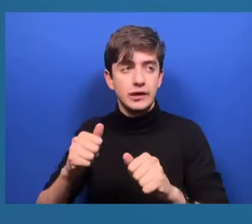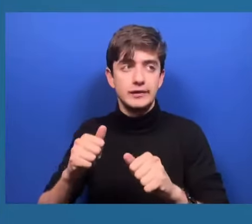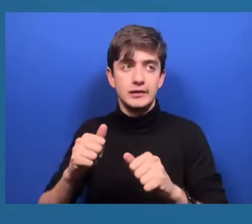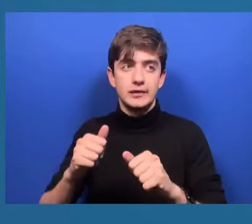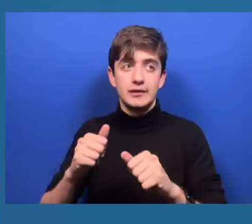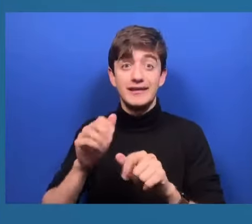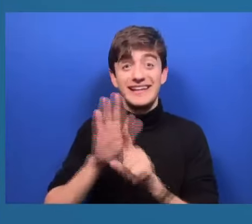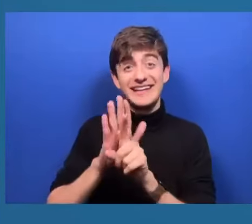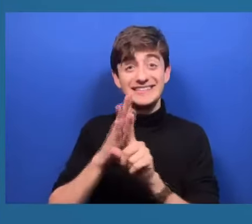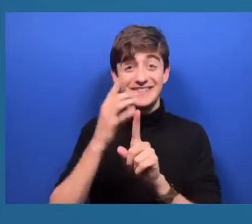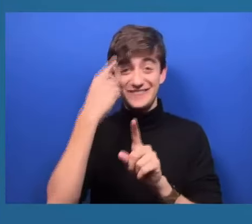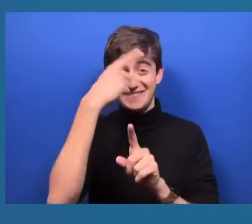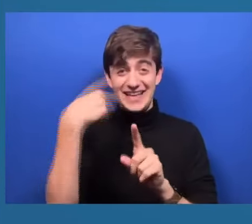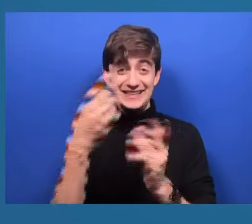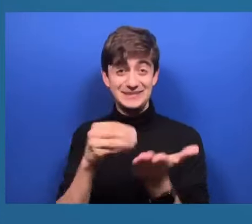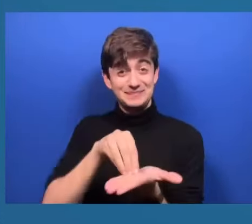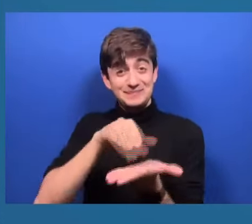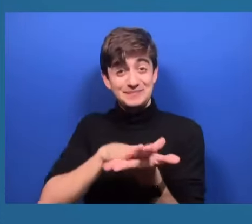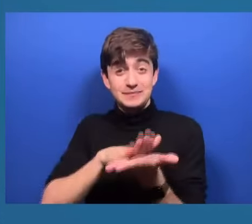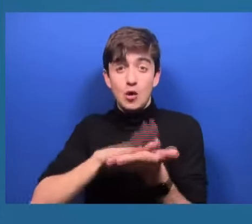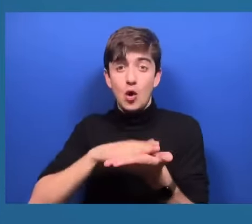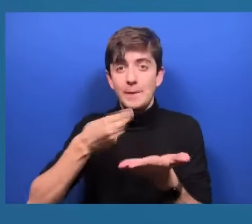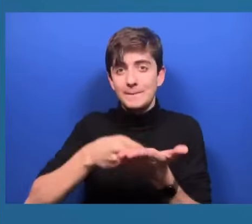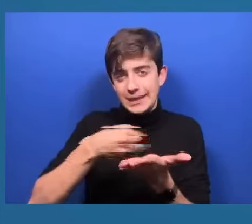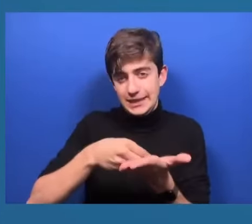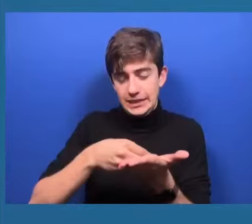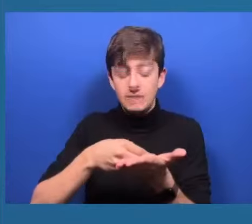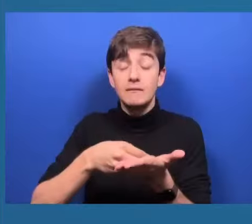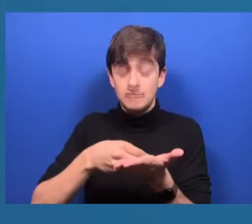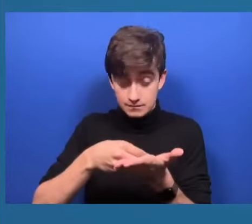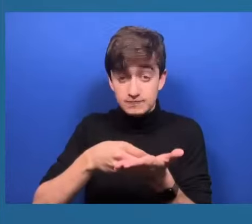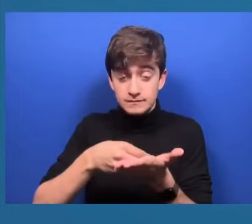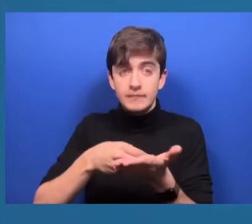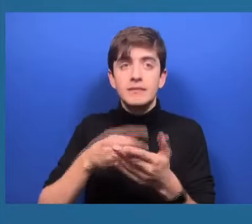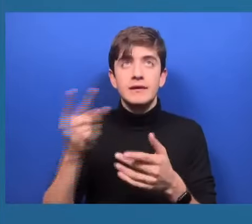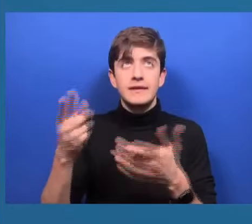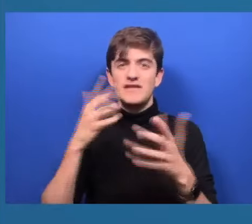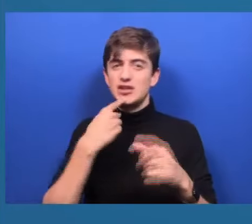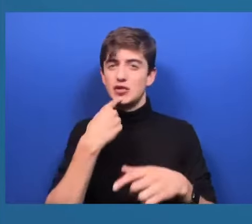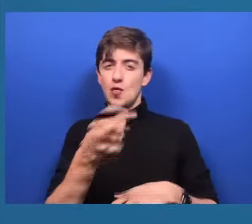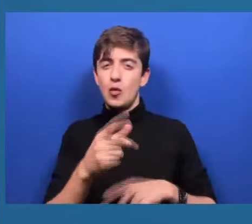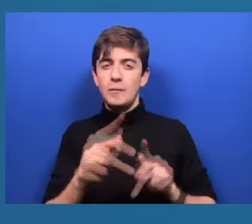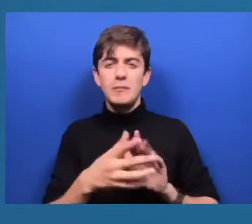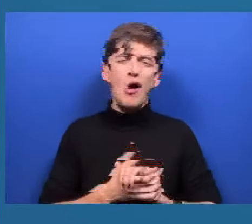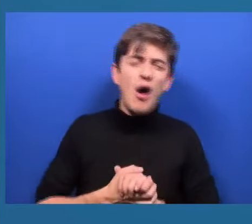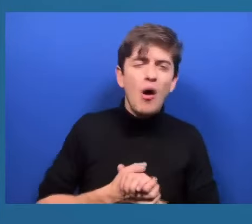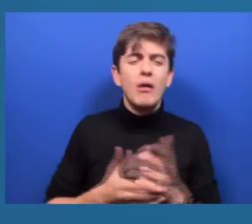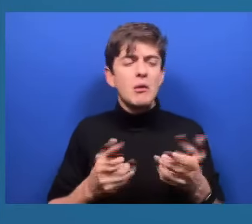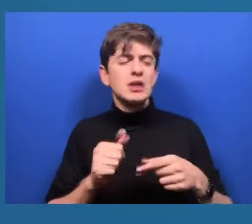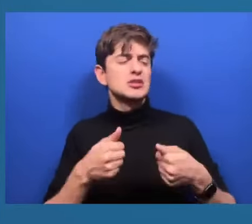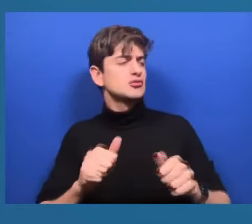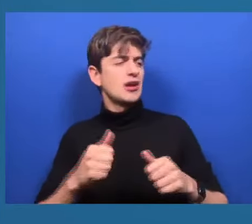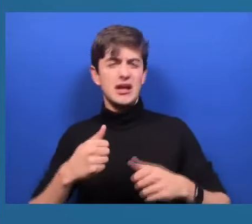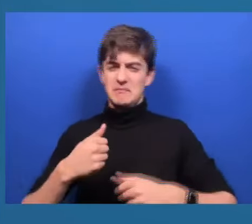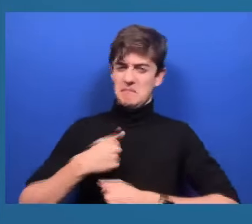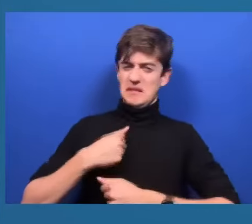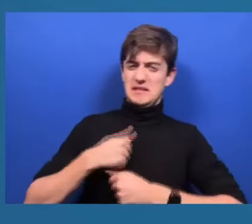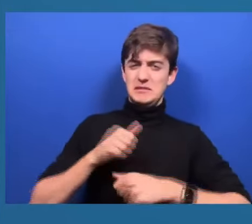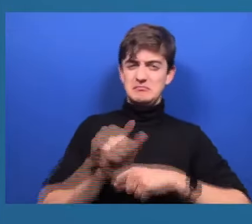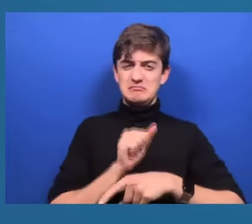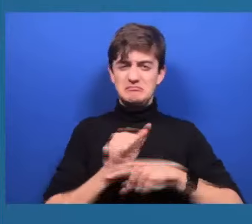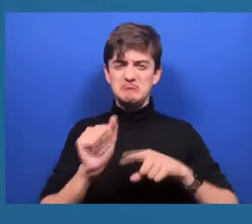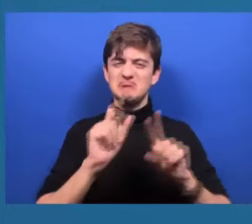on money. He has told people he wants to practice military drills in cities